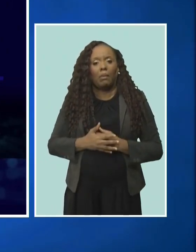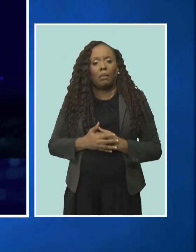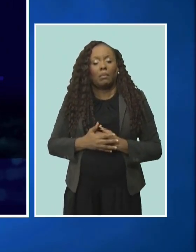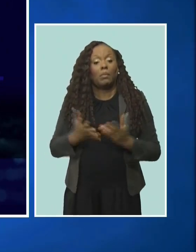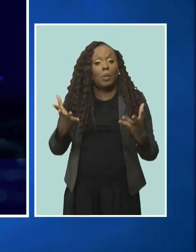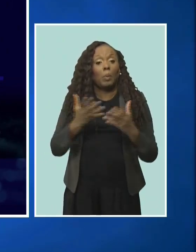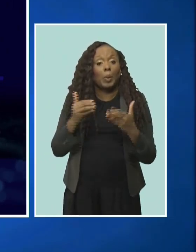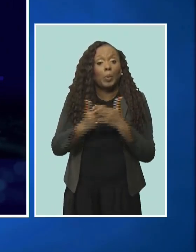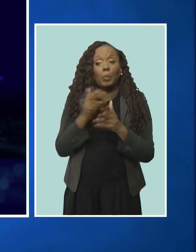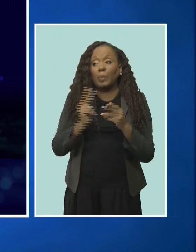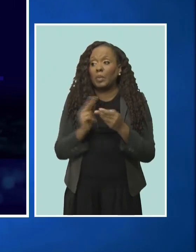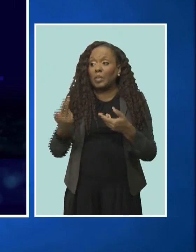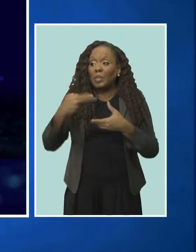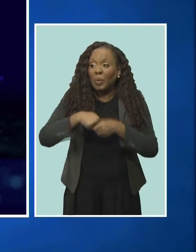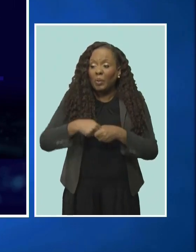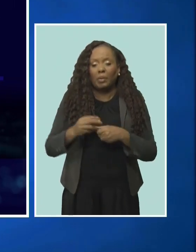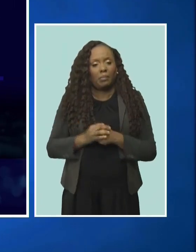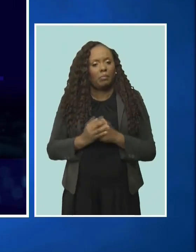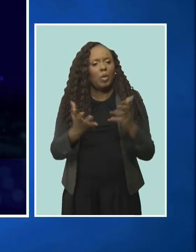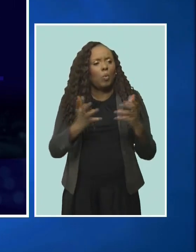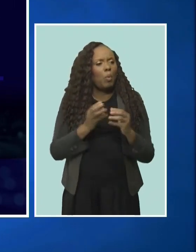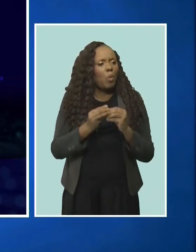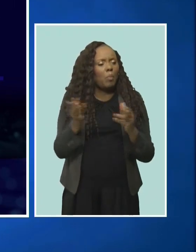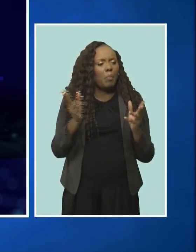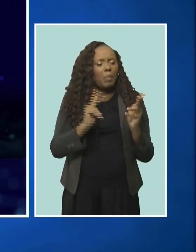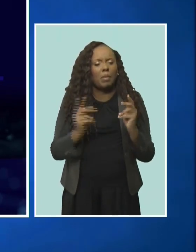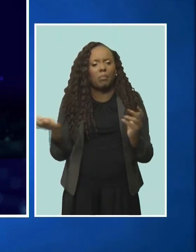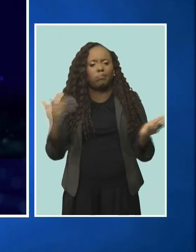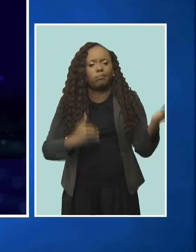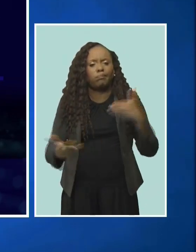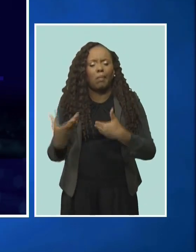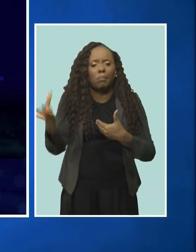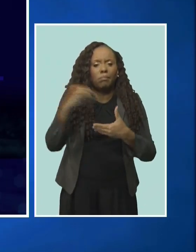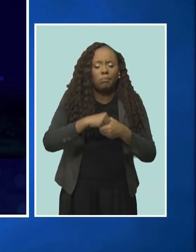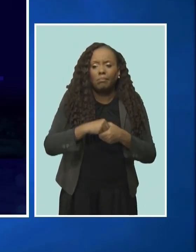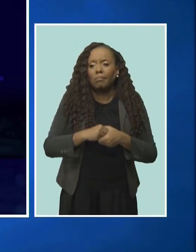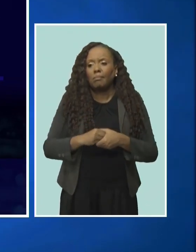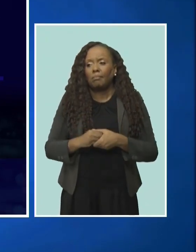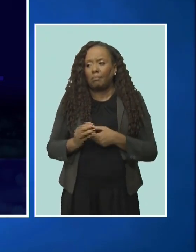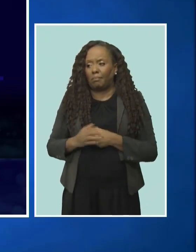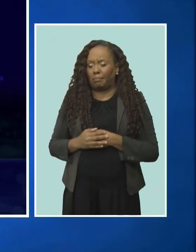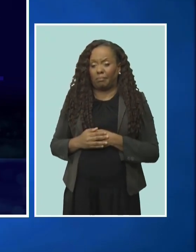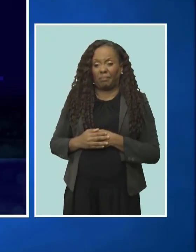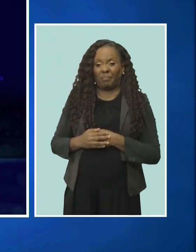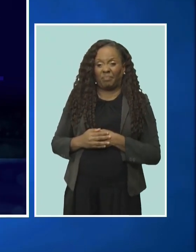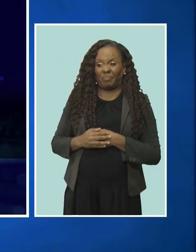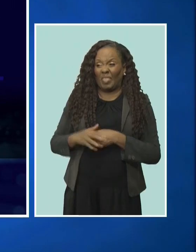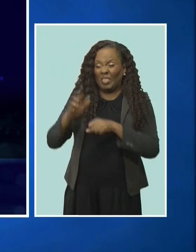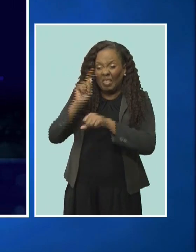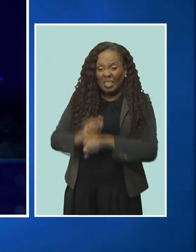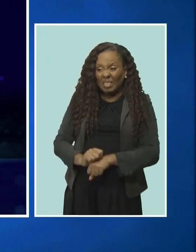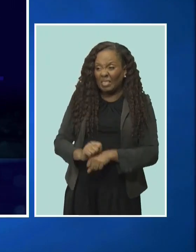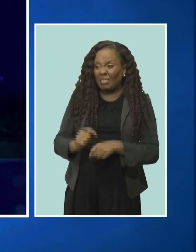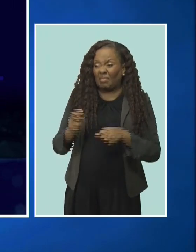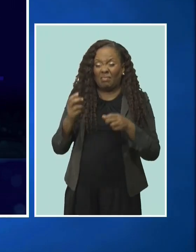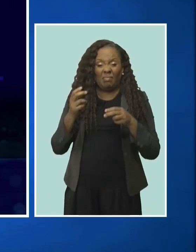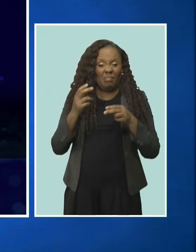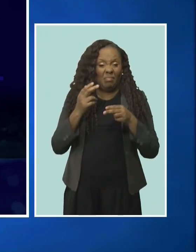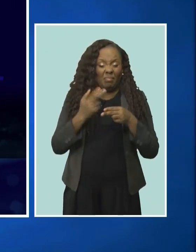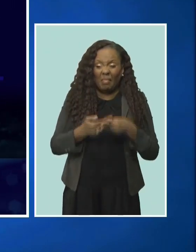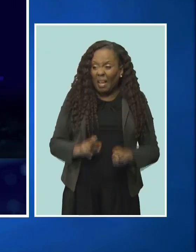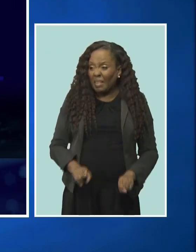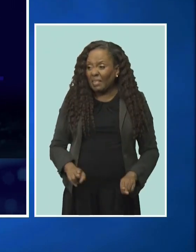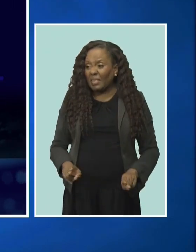come into the market, because one of the things is that traditionally eggs have been one of the commodities produced by small